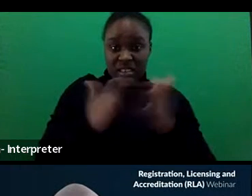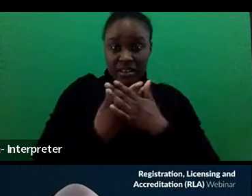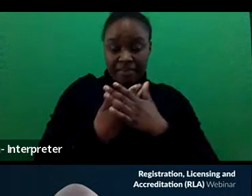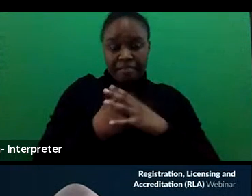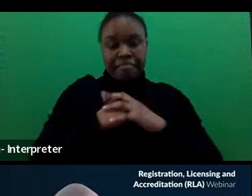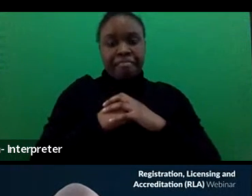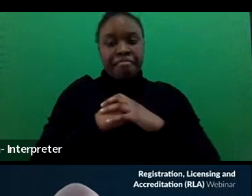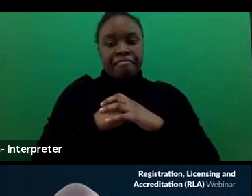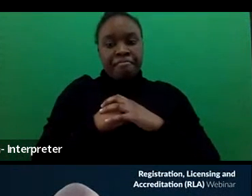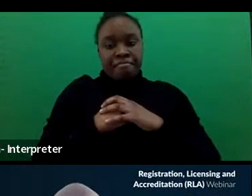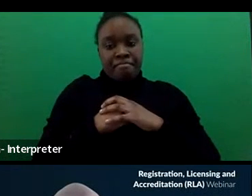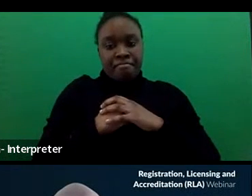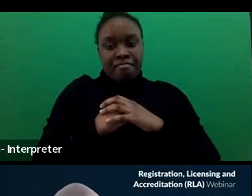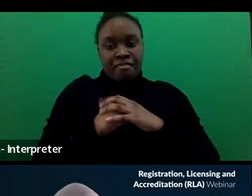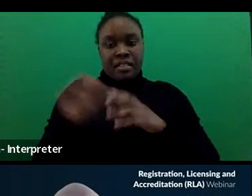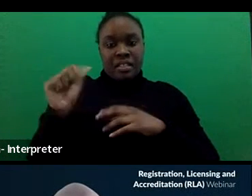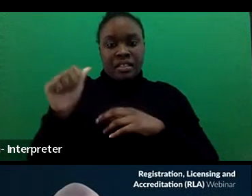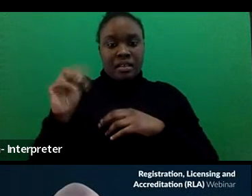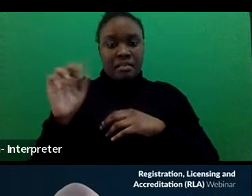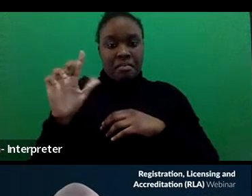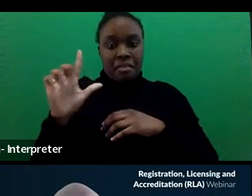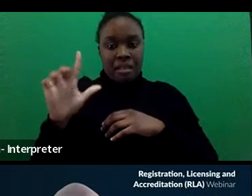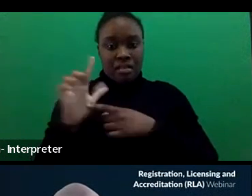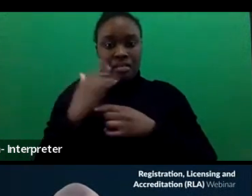to take the two questions for us.